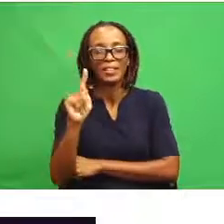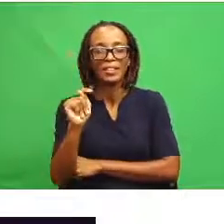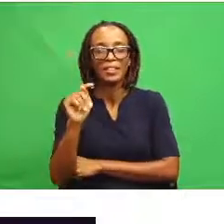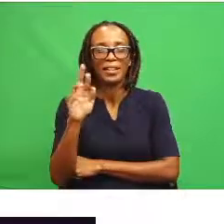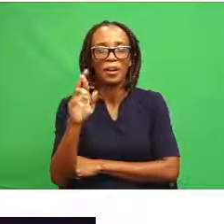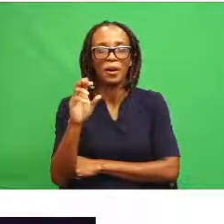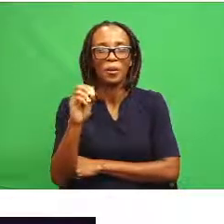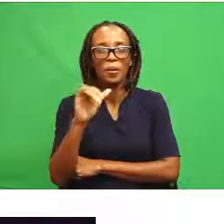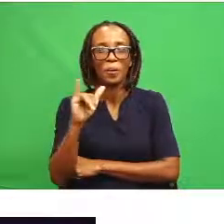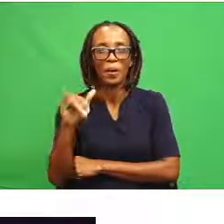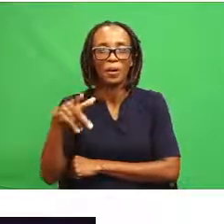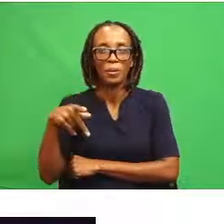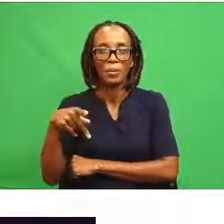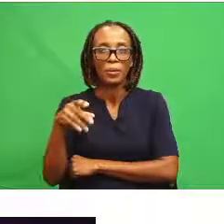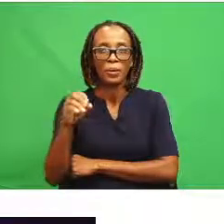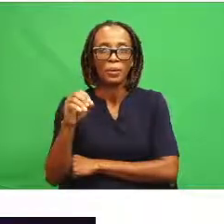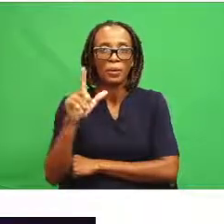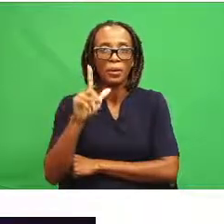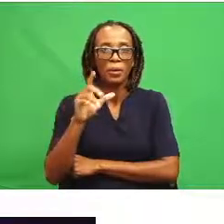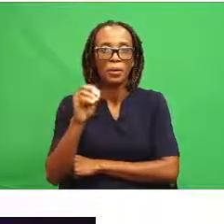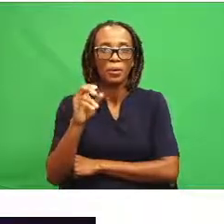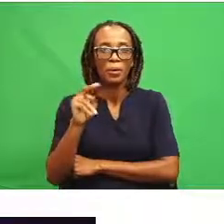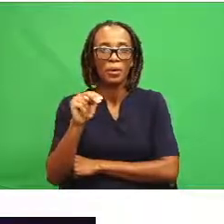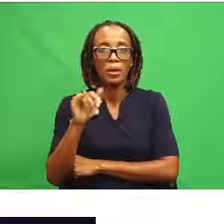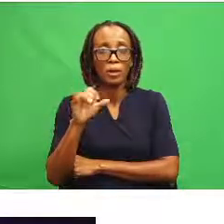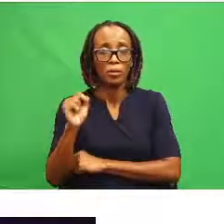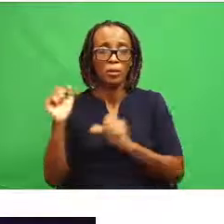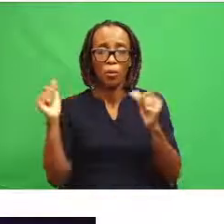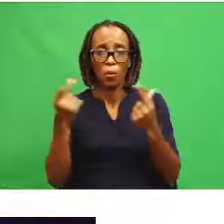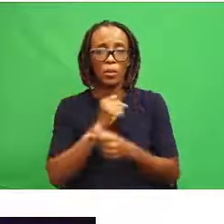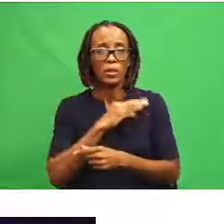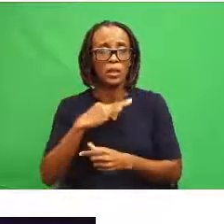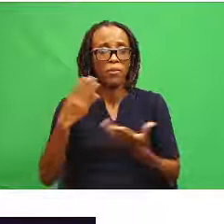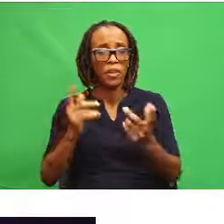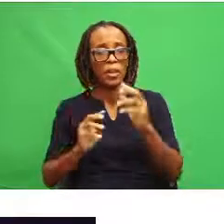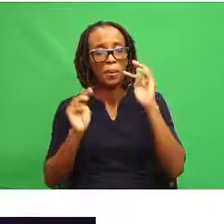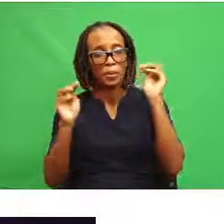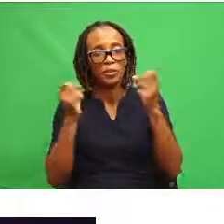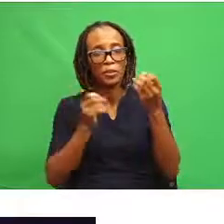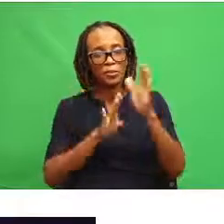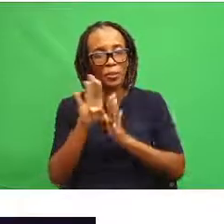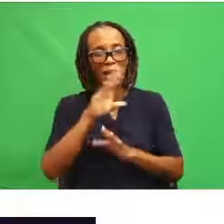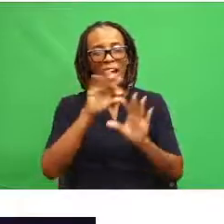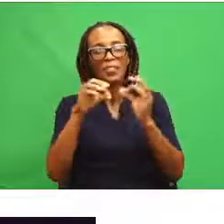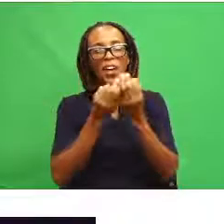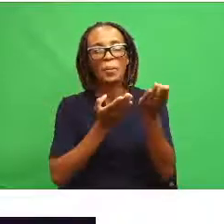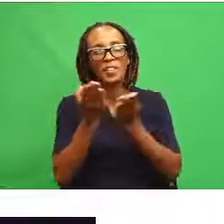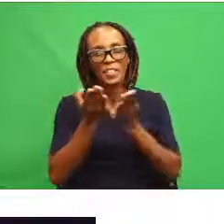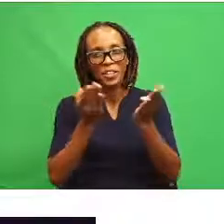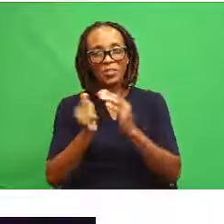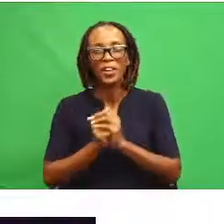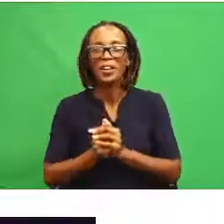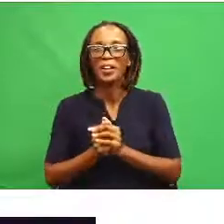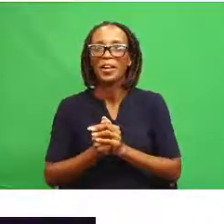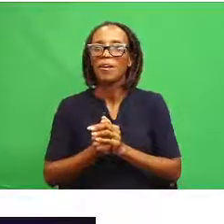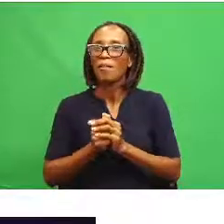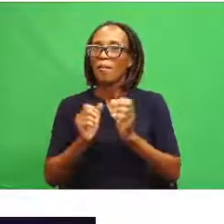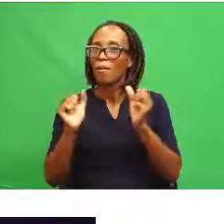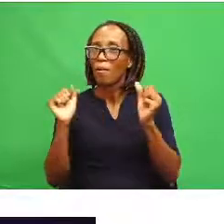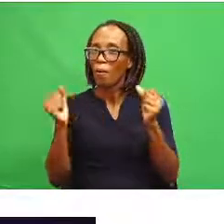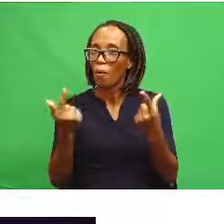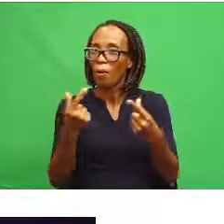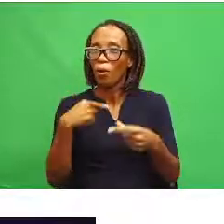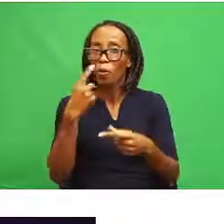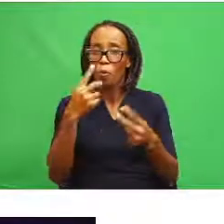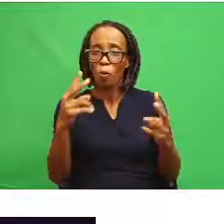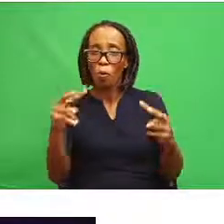Social Welfare Division, other staff members at the Ministry of Social Development and Family Services, our most valued